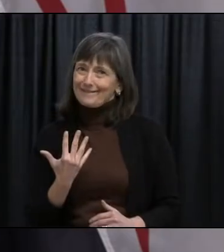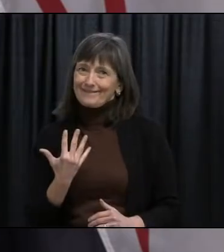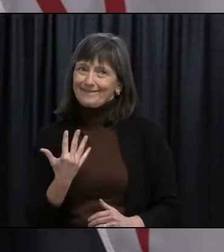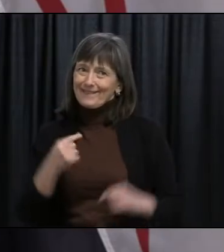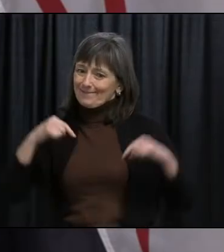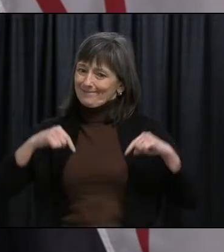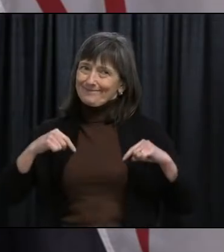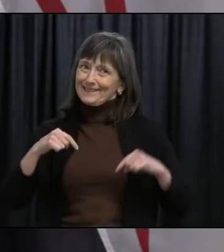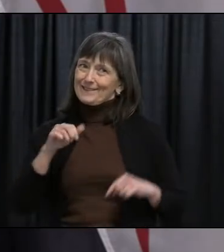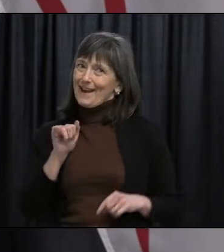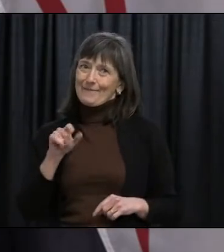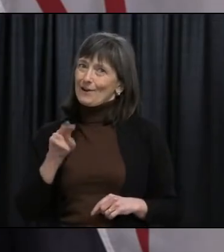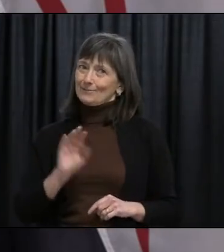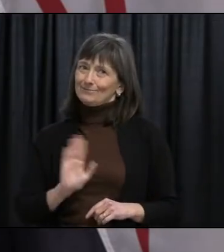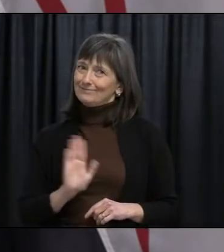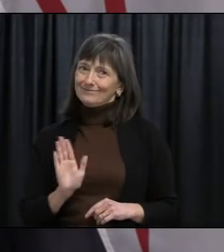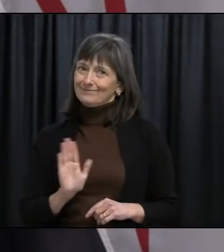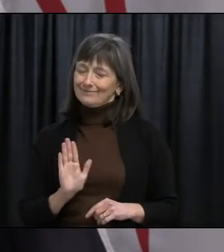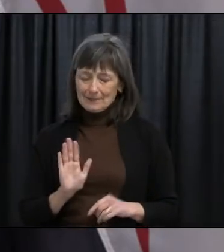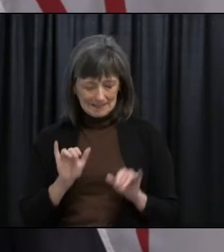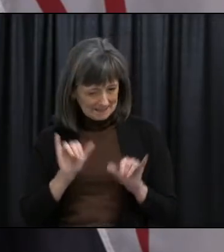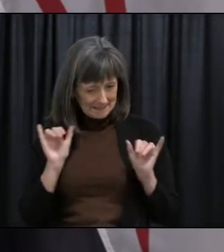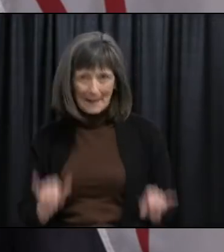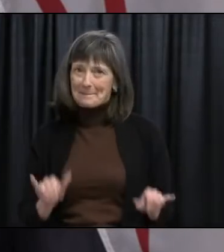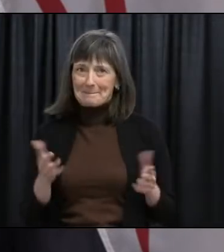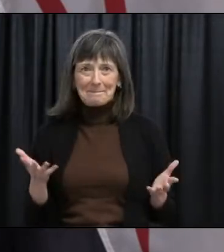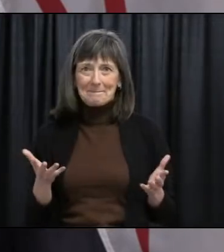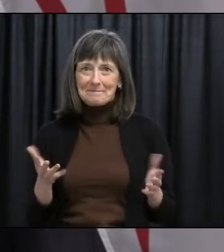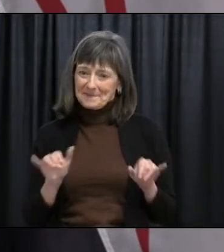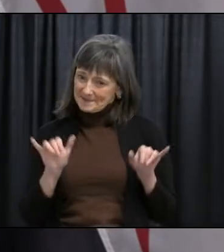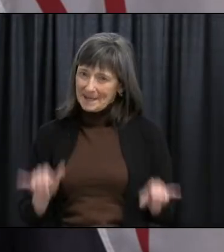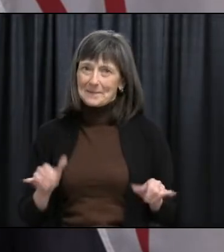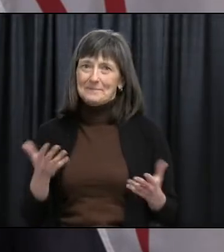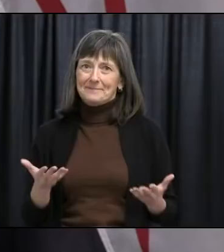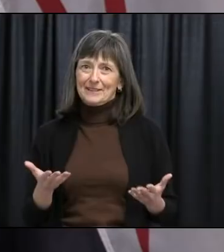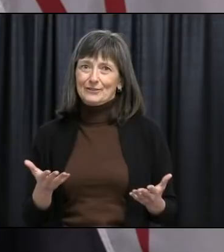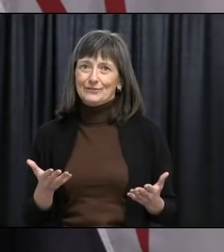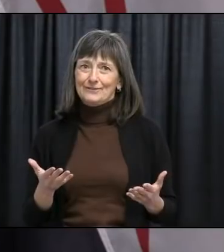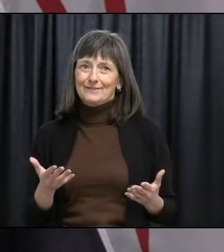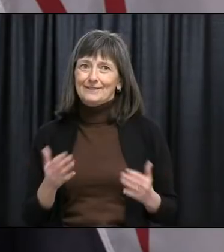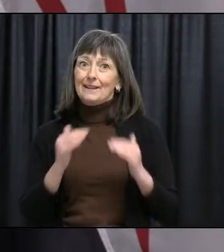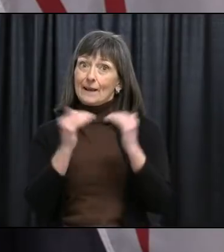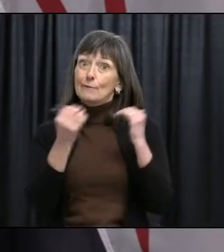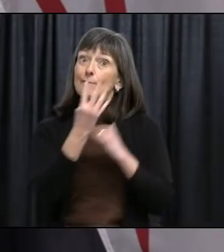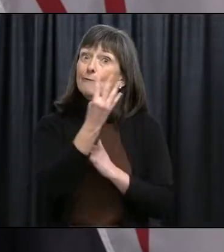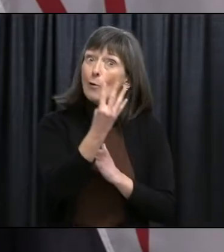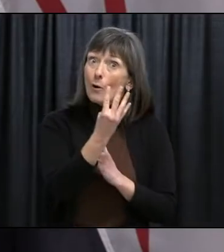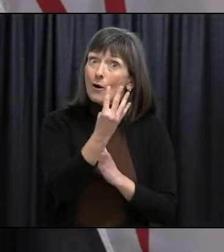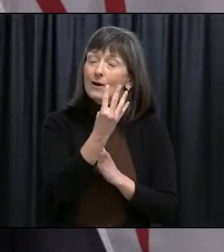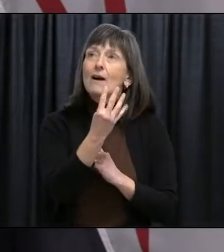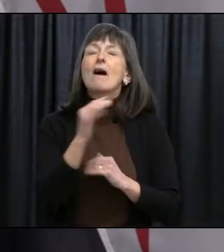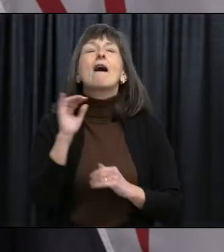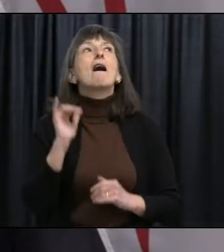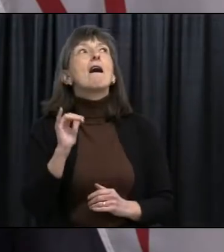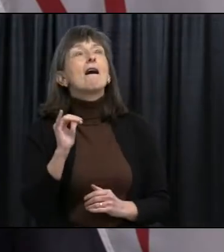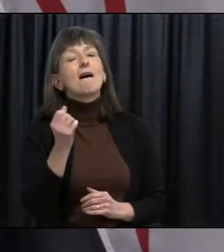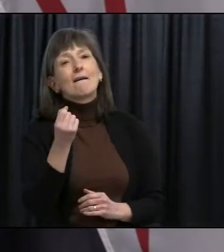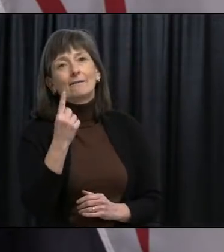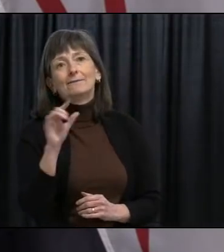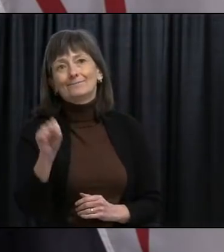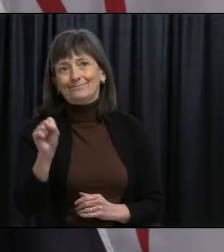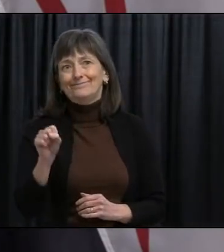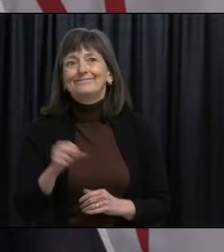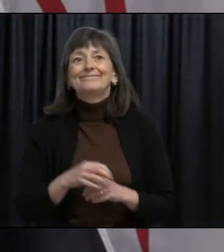5. So alert level 5 is, the Avalon is staying with alert level 5 right now. But yes, so I it's, misunderstood. yeah, so